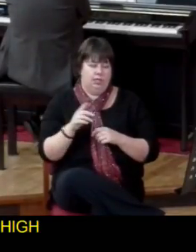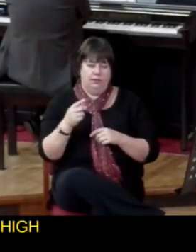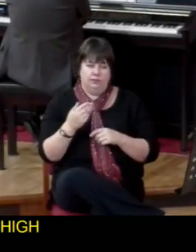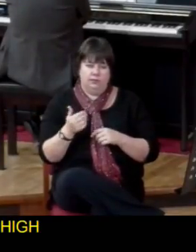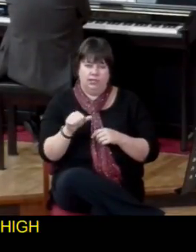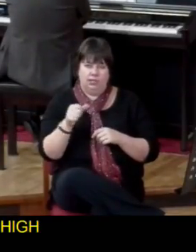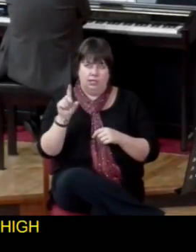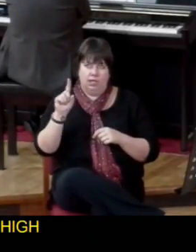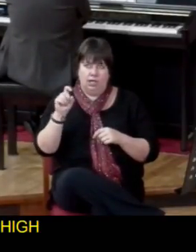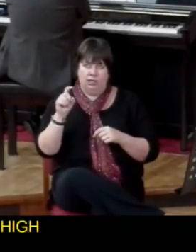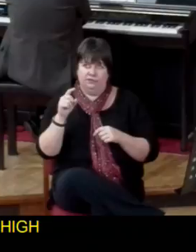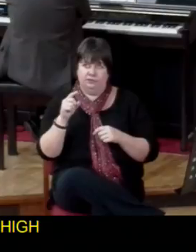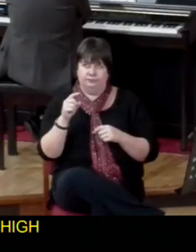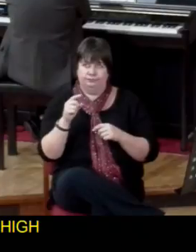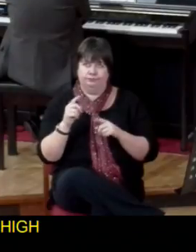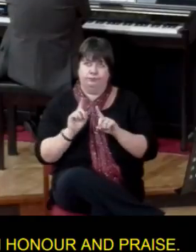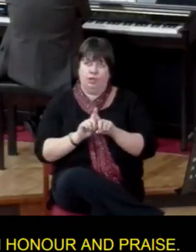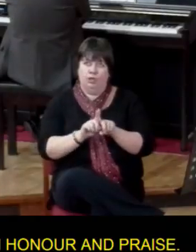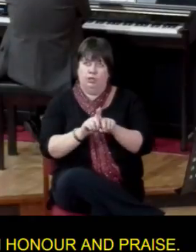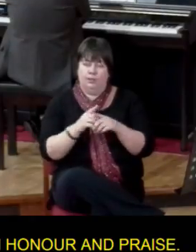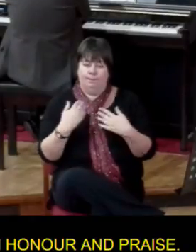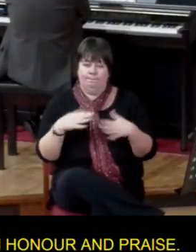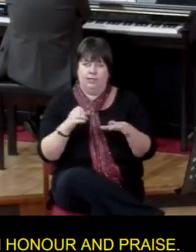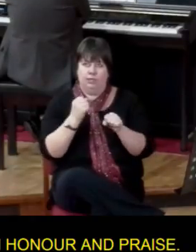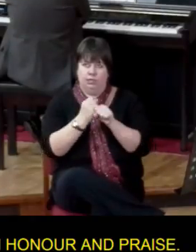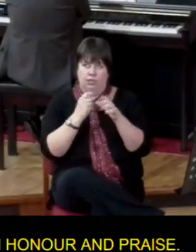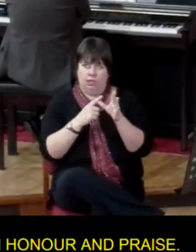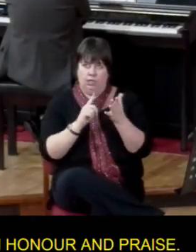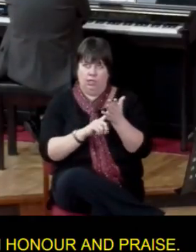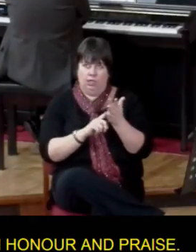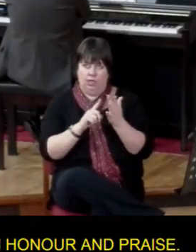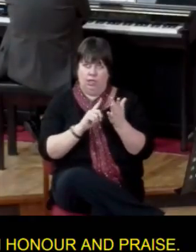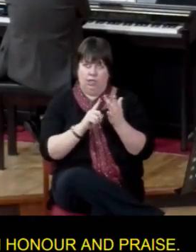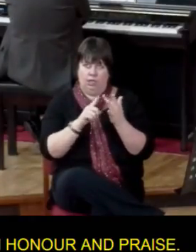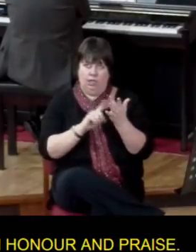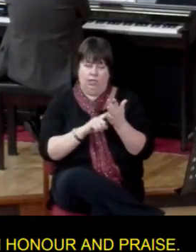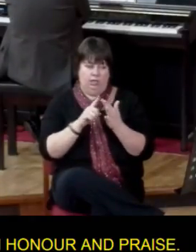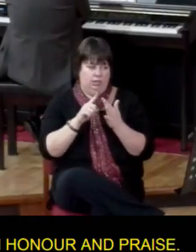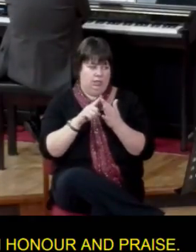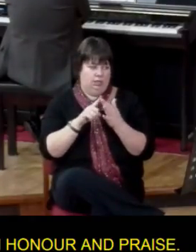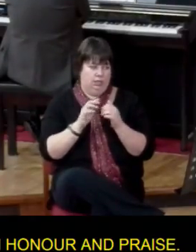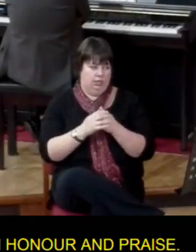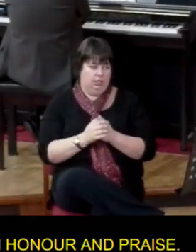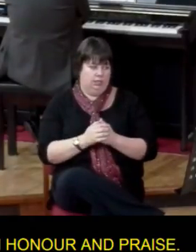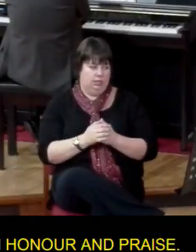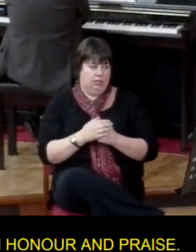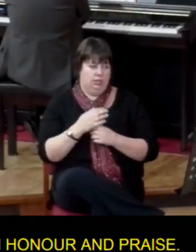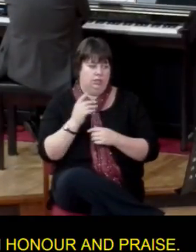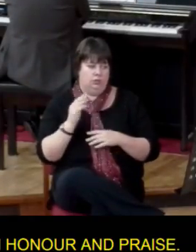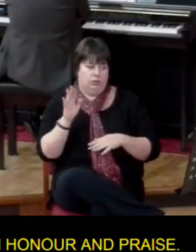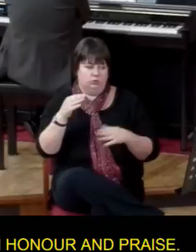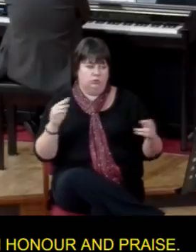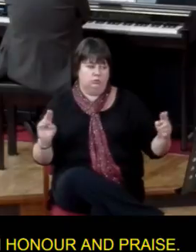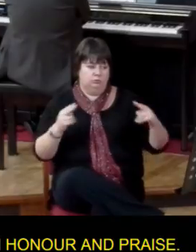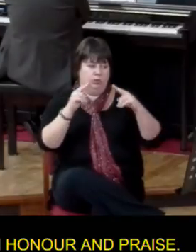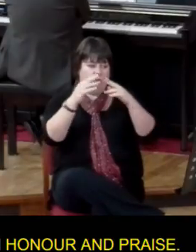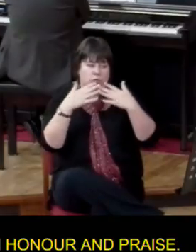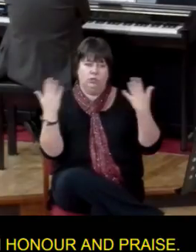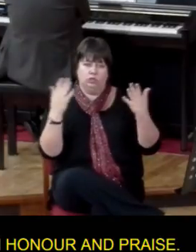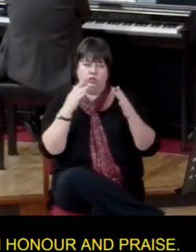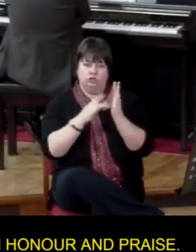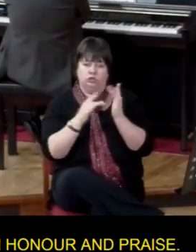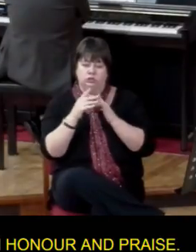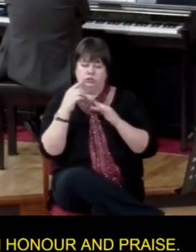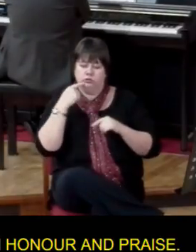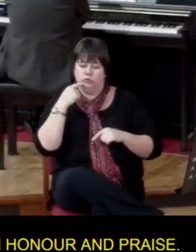disciples went to Galilee, to the mountain where Jesus had told them to go. When they saw him, they worshipped him,